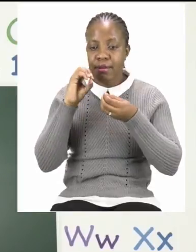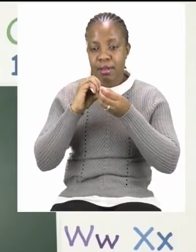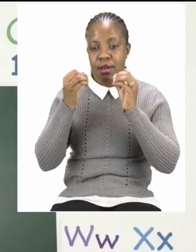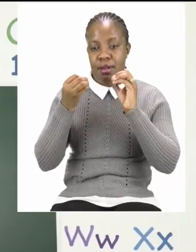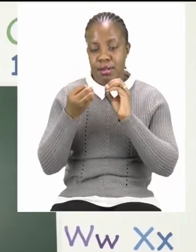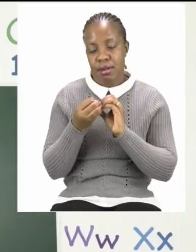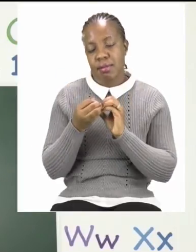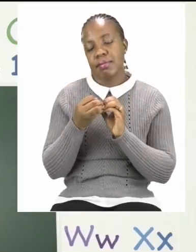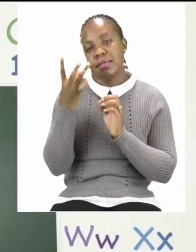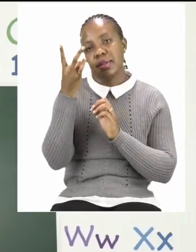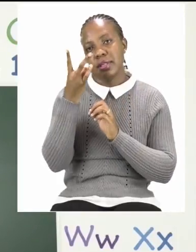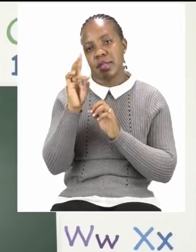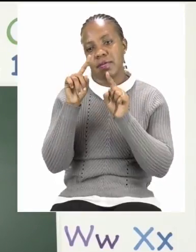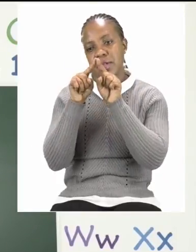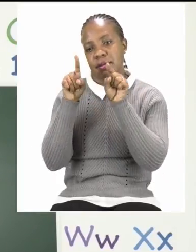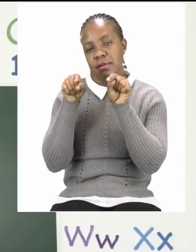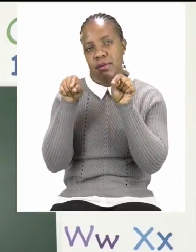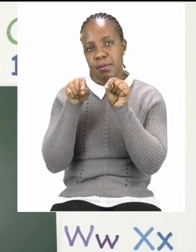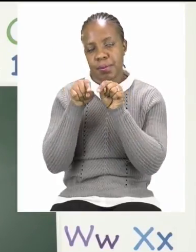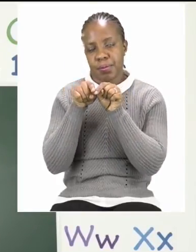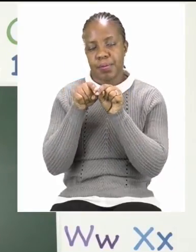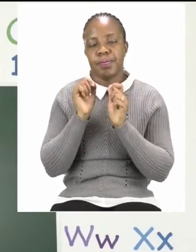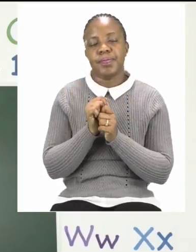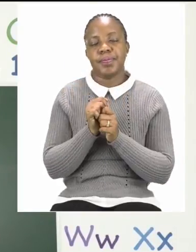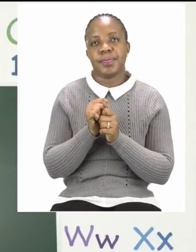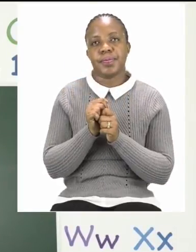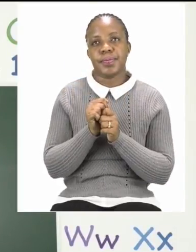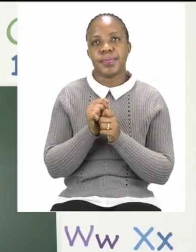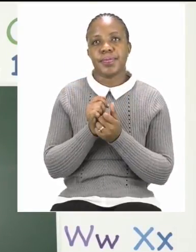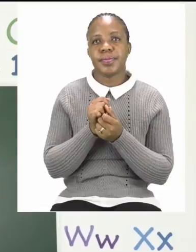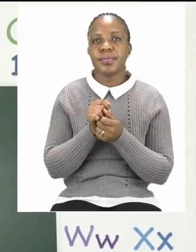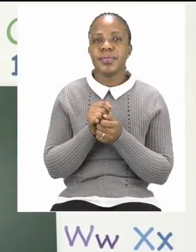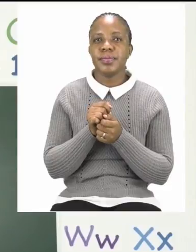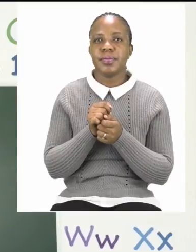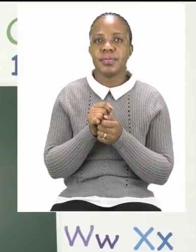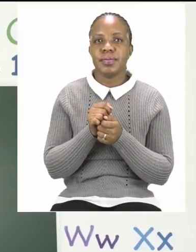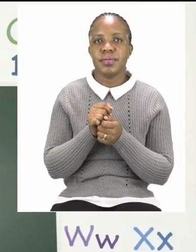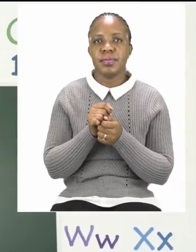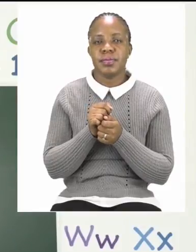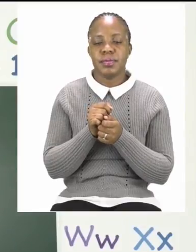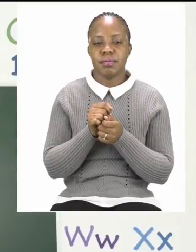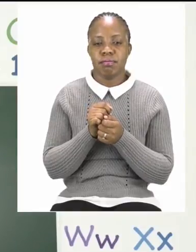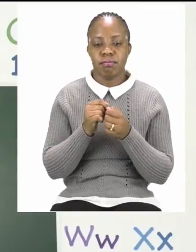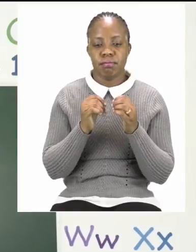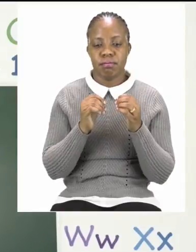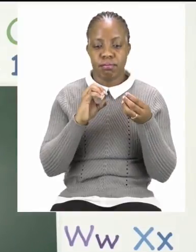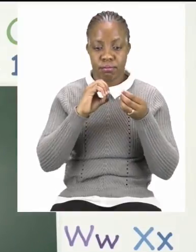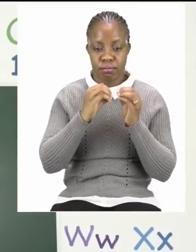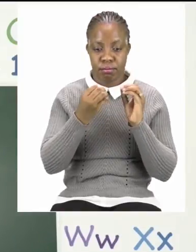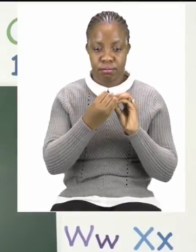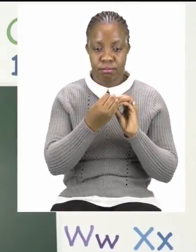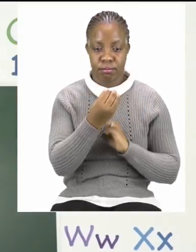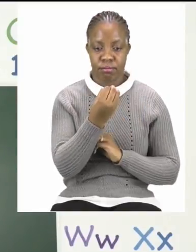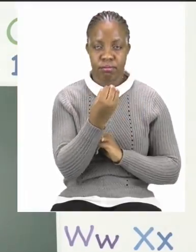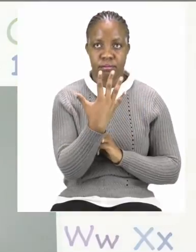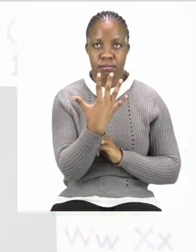in that box. Well done. Let's now do number 5 together. Let's take